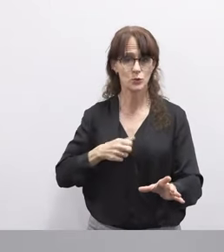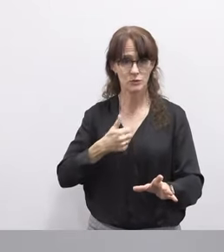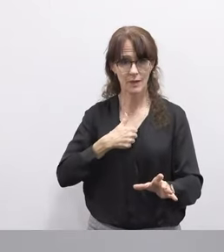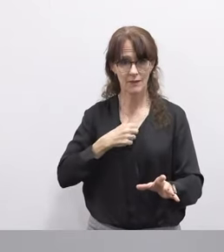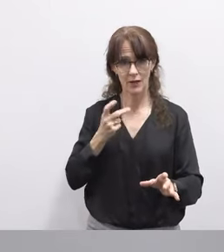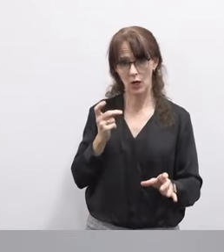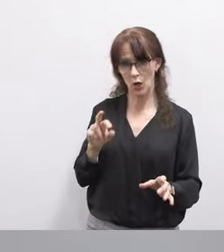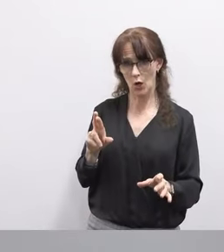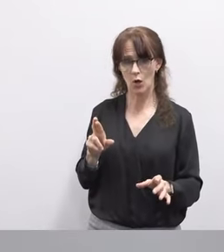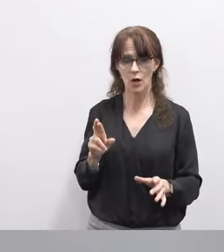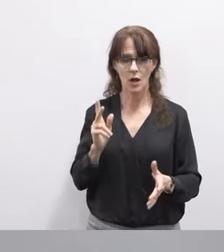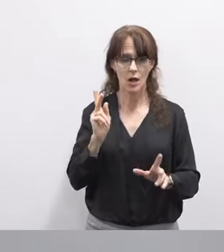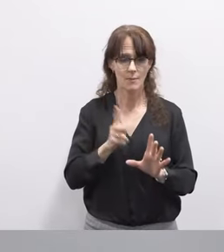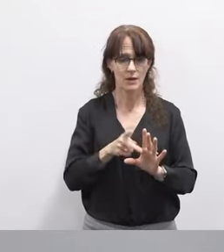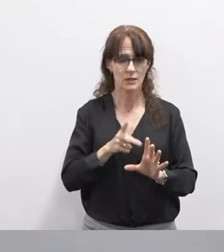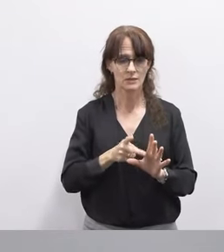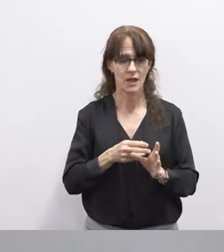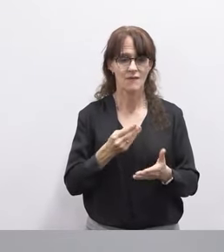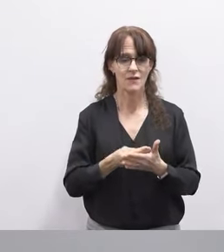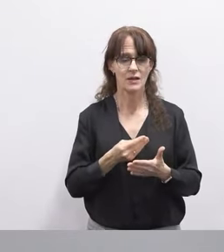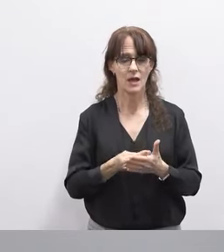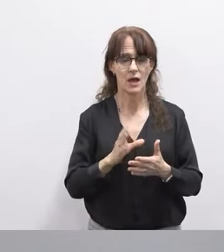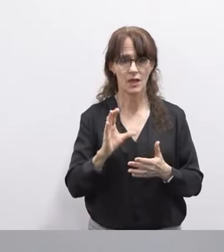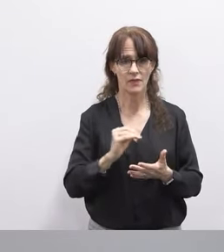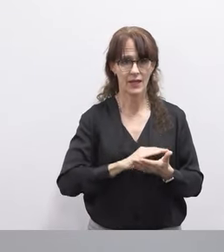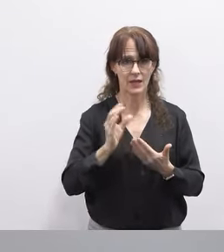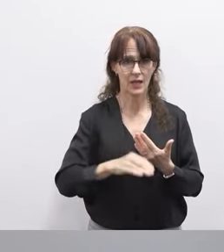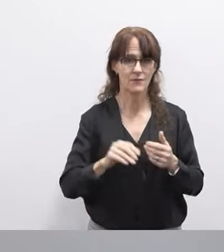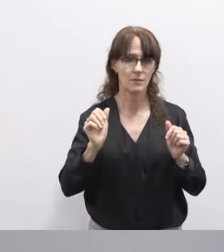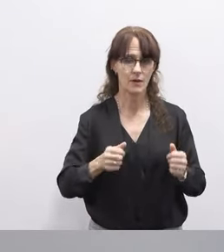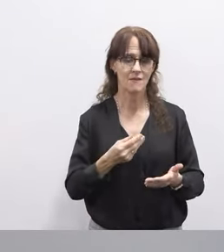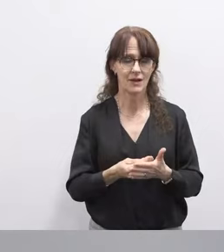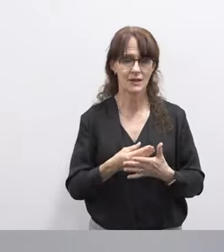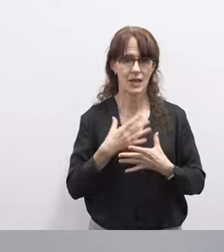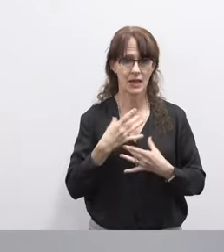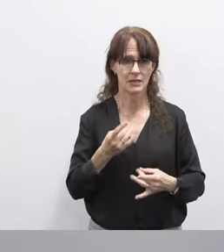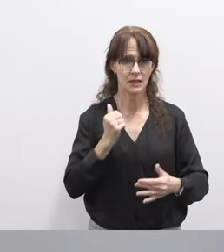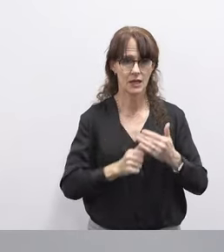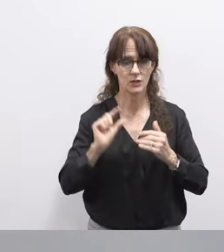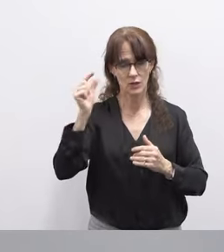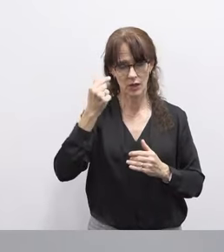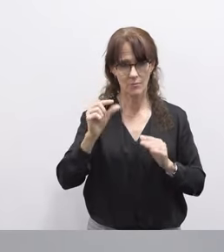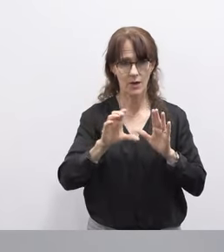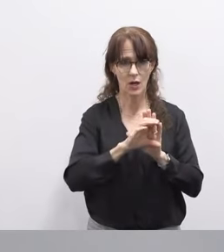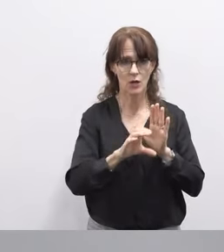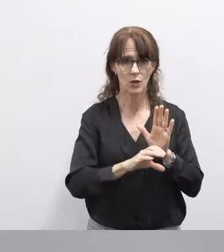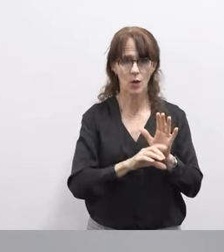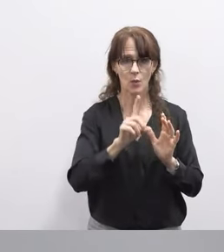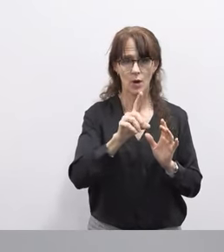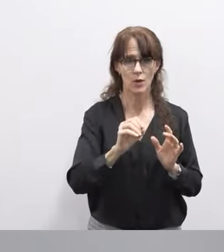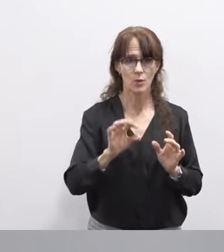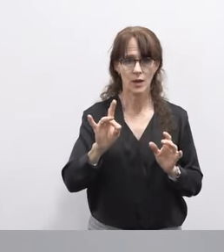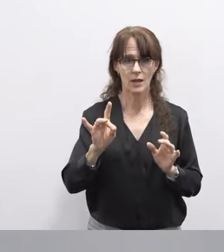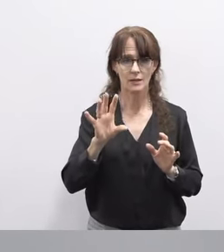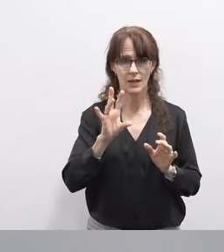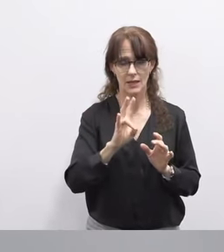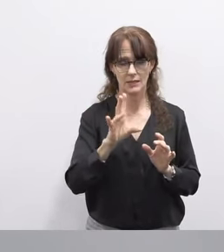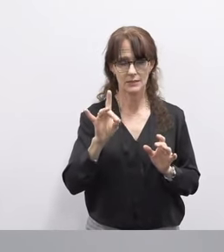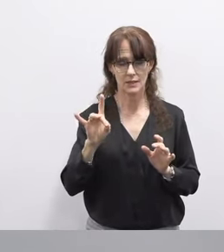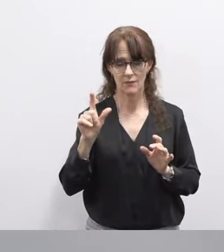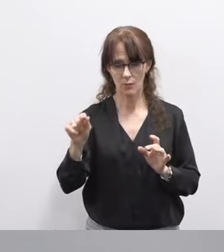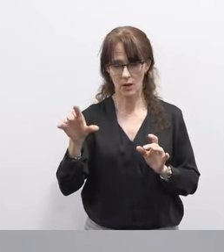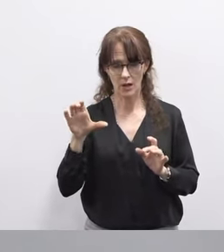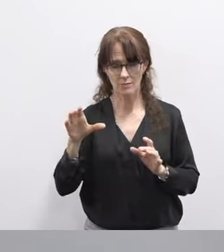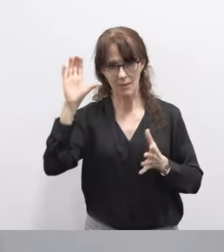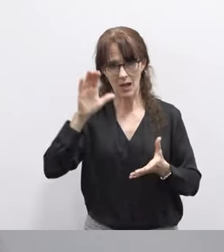from participation in Finance Report B on the consent calendar. I have a potential financial interest under Government Code 1091 and 87100. My husband